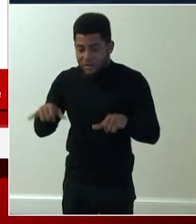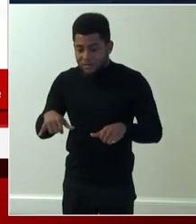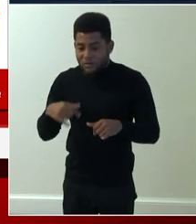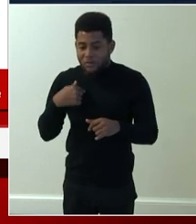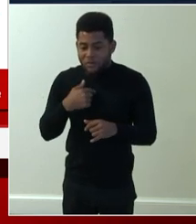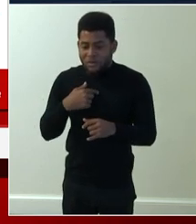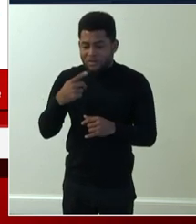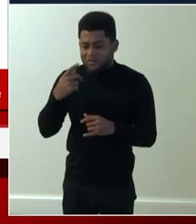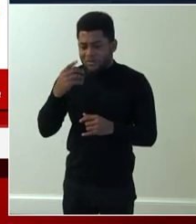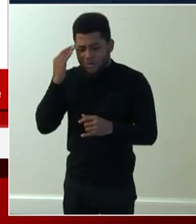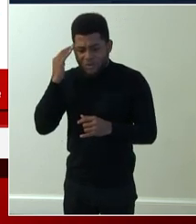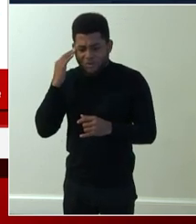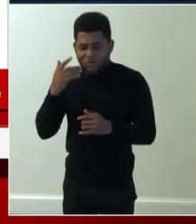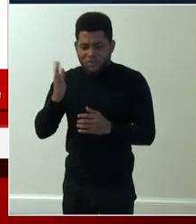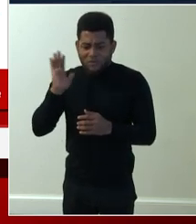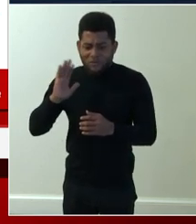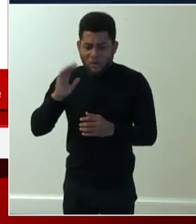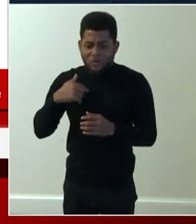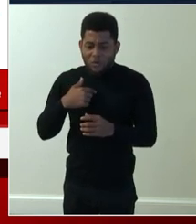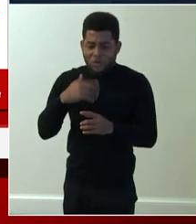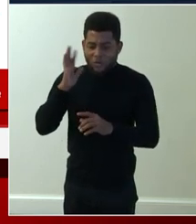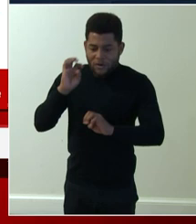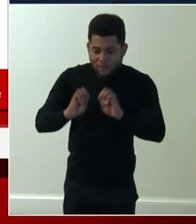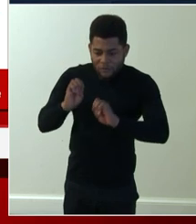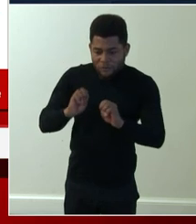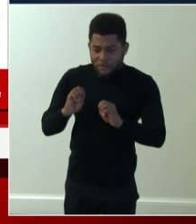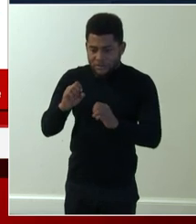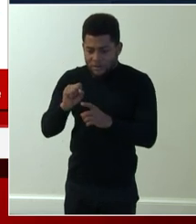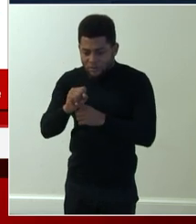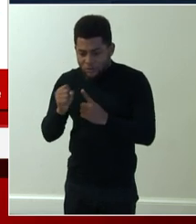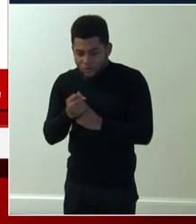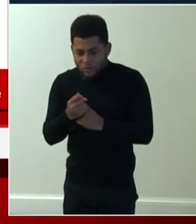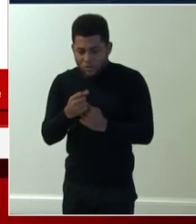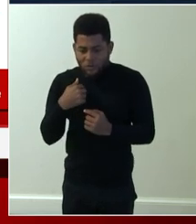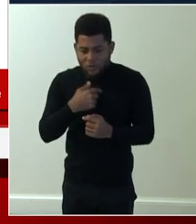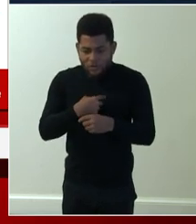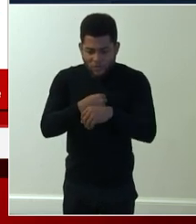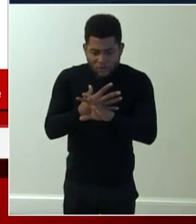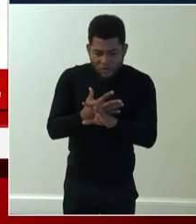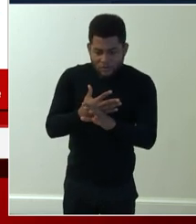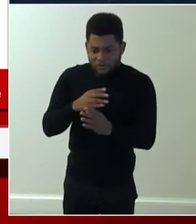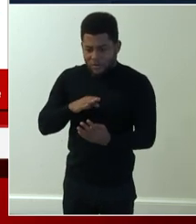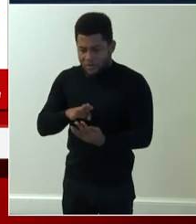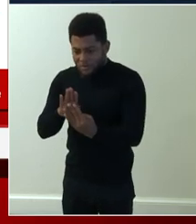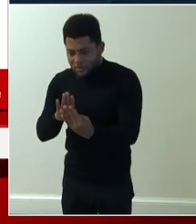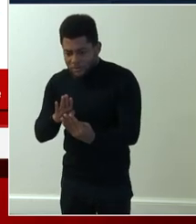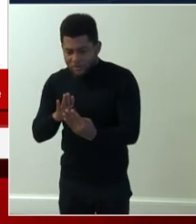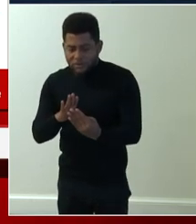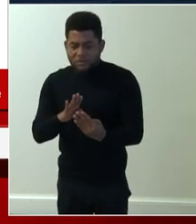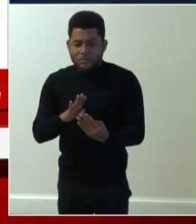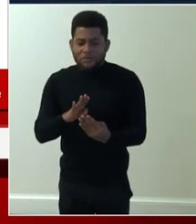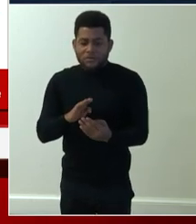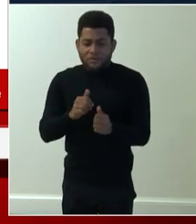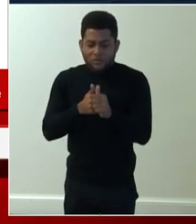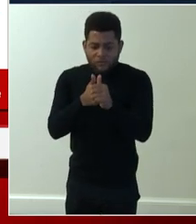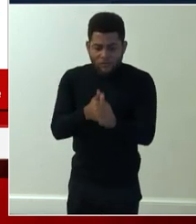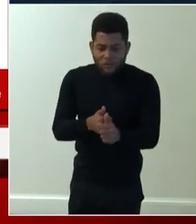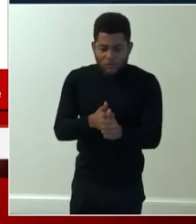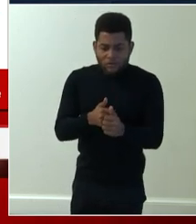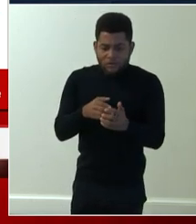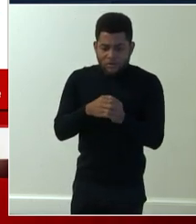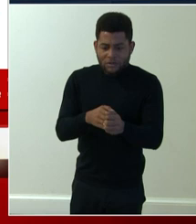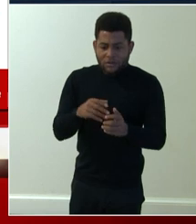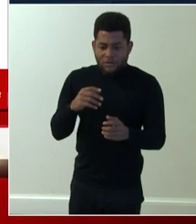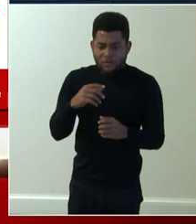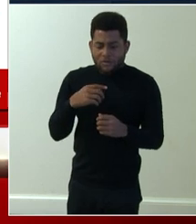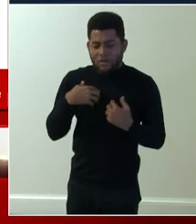we evaluate our situational transitions to virtual will be dictated by information and guidance from our health agencies, and